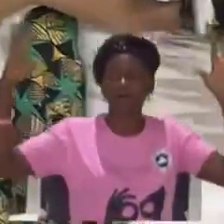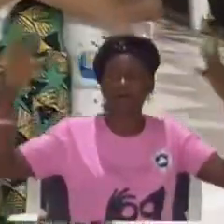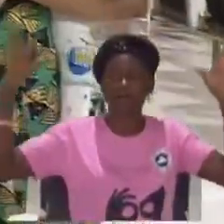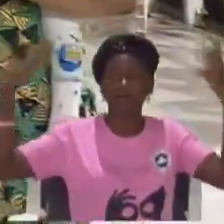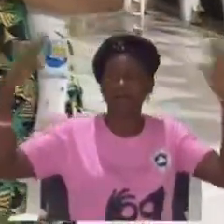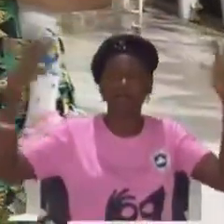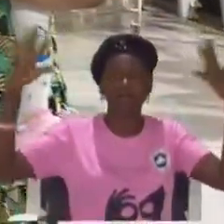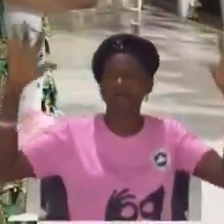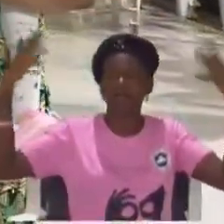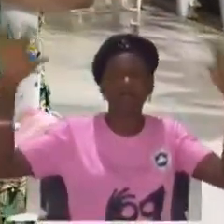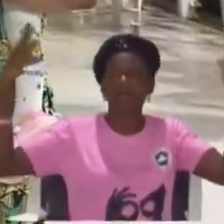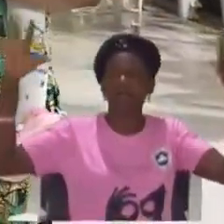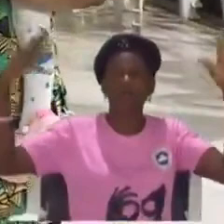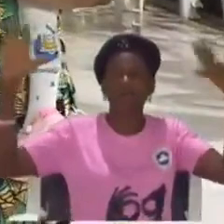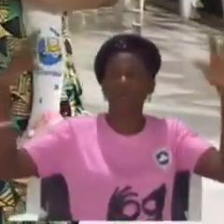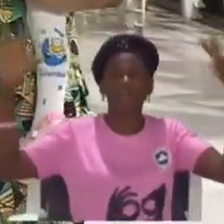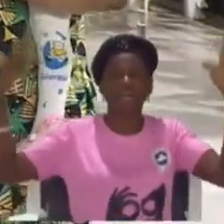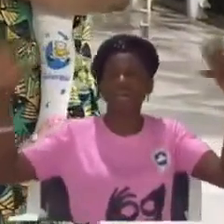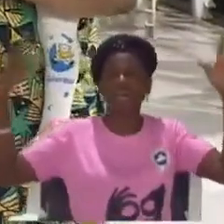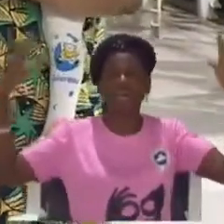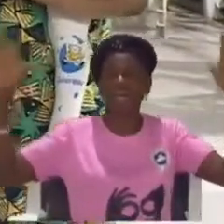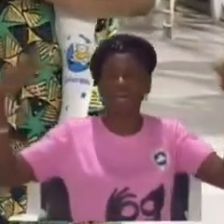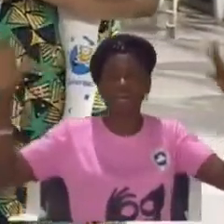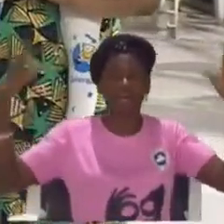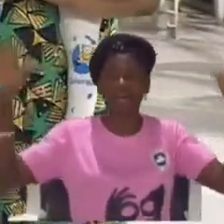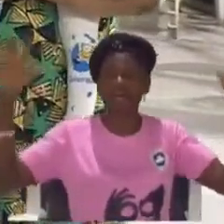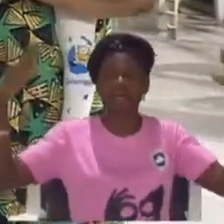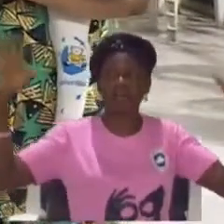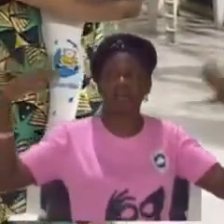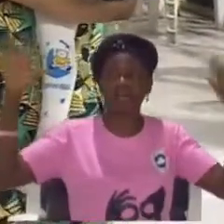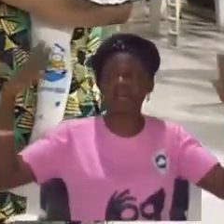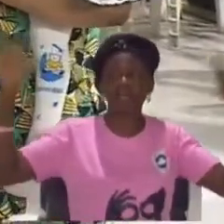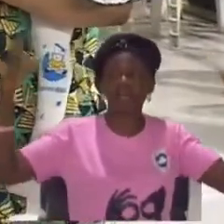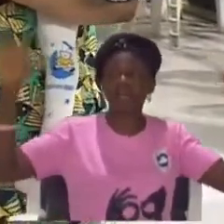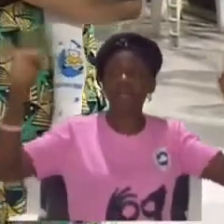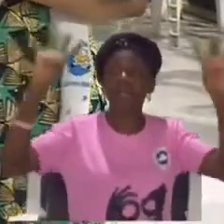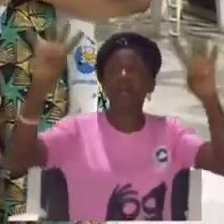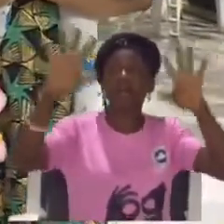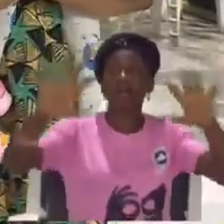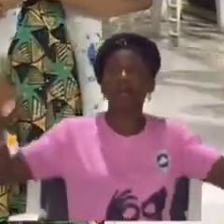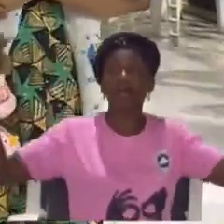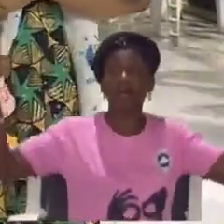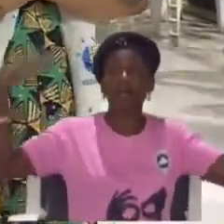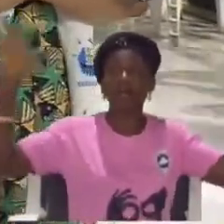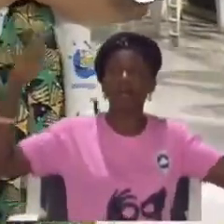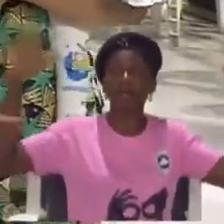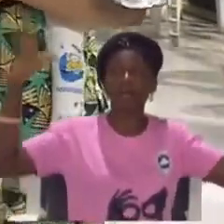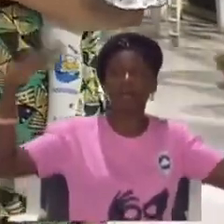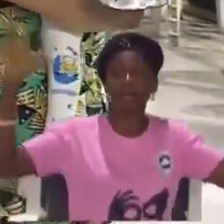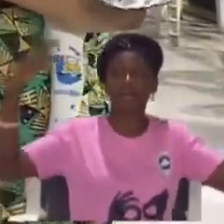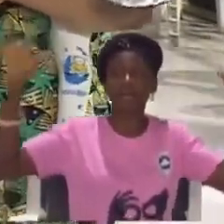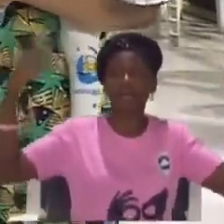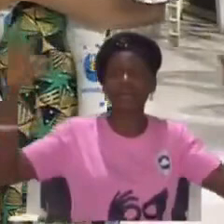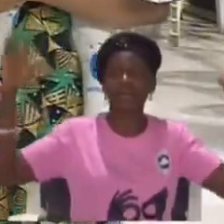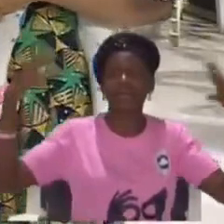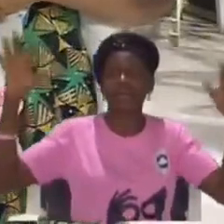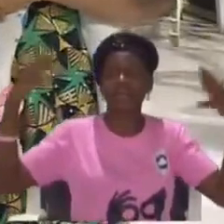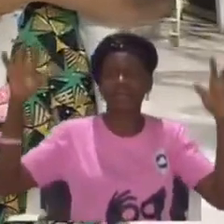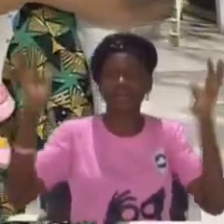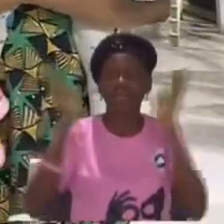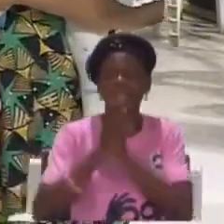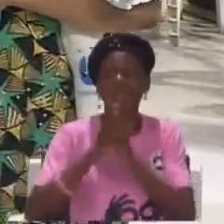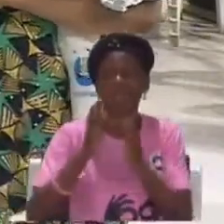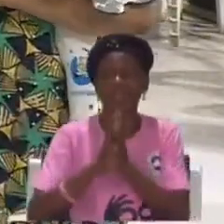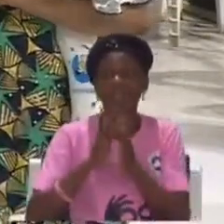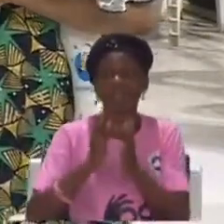name be glorified in the mighty name of Jesus. And as I did in my local assembly, I just want you to join me